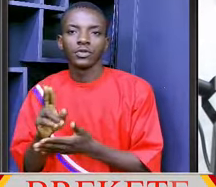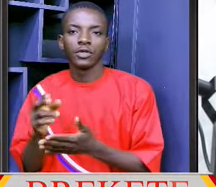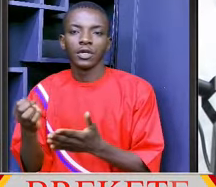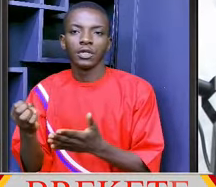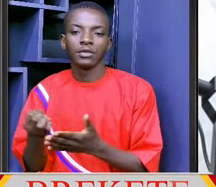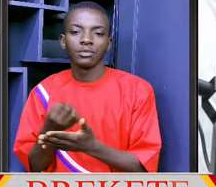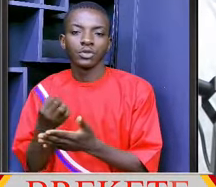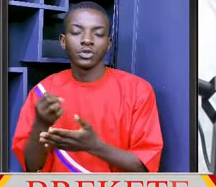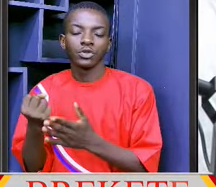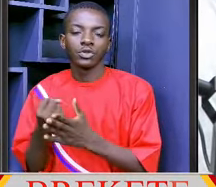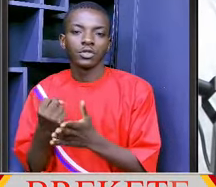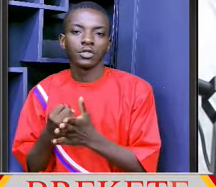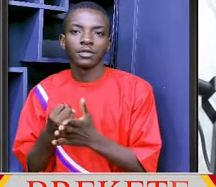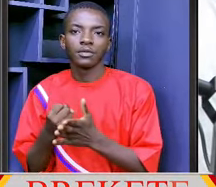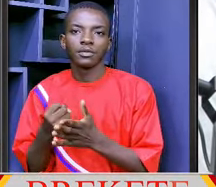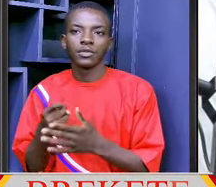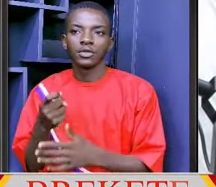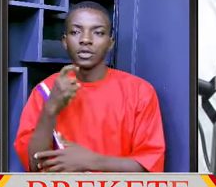entrepreneurship